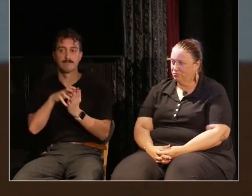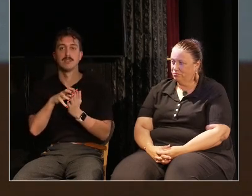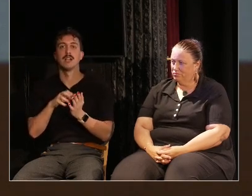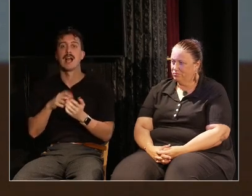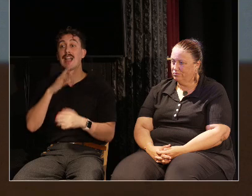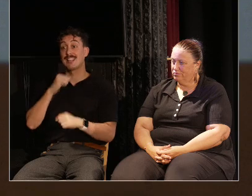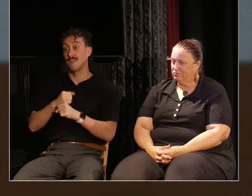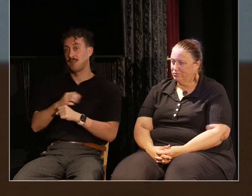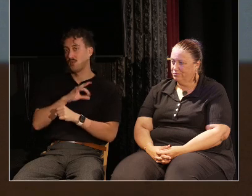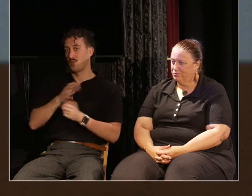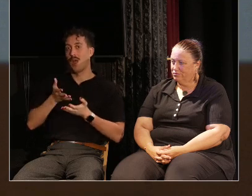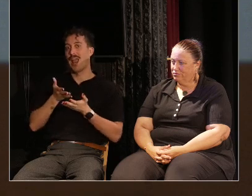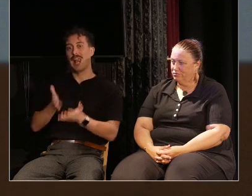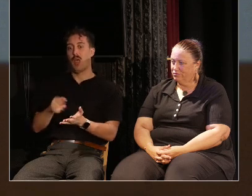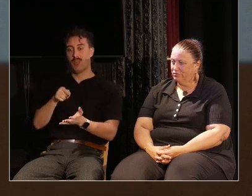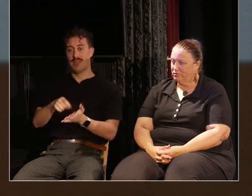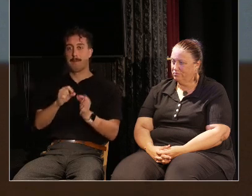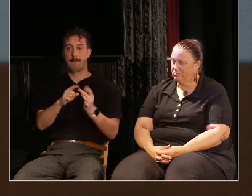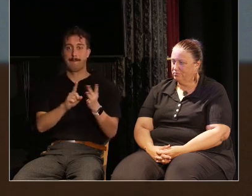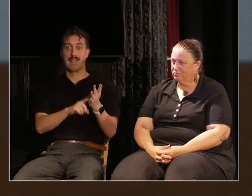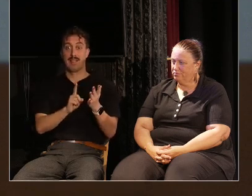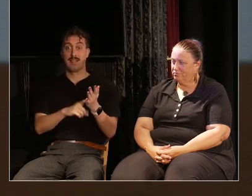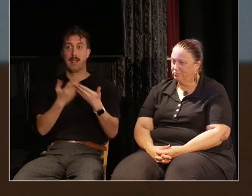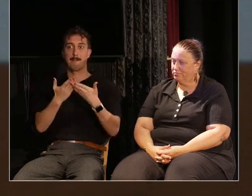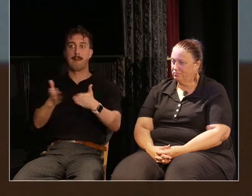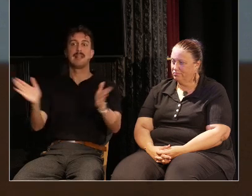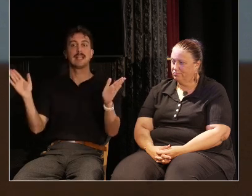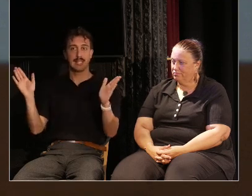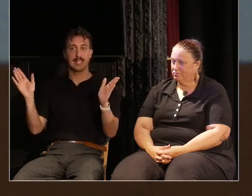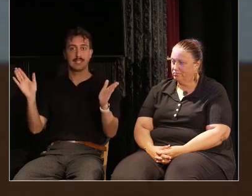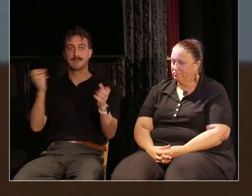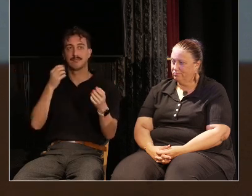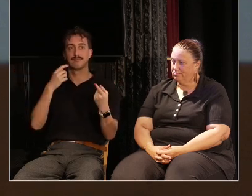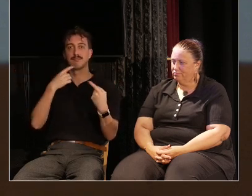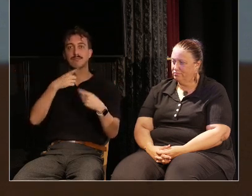bill to be publicly disclosed. They gave it to us in secret. We were